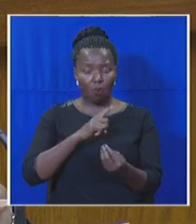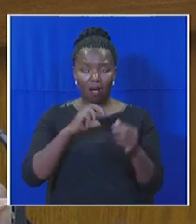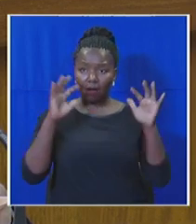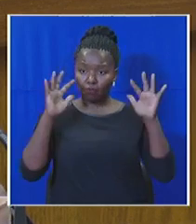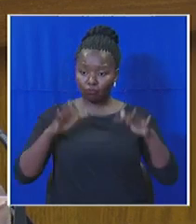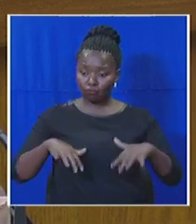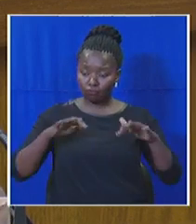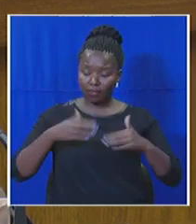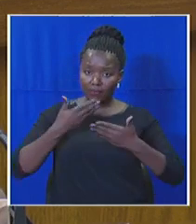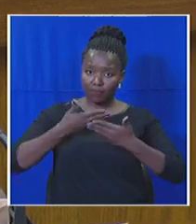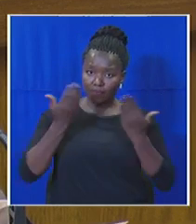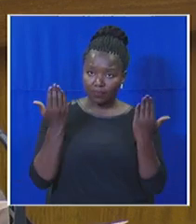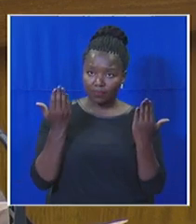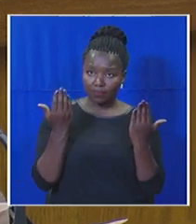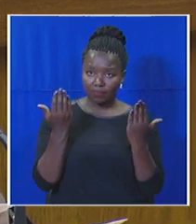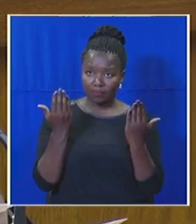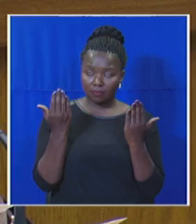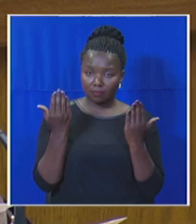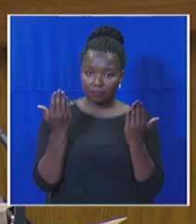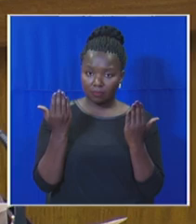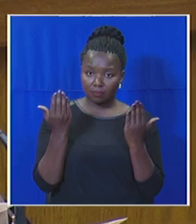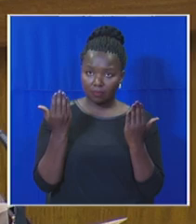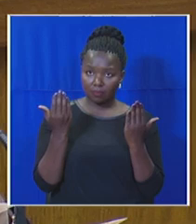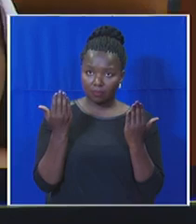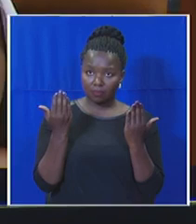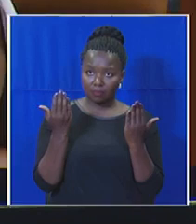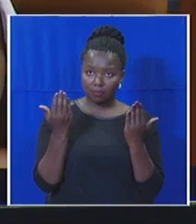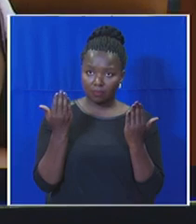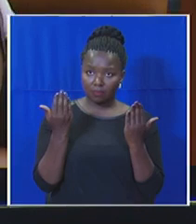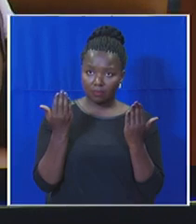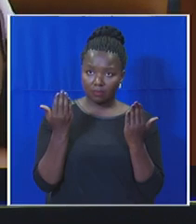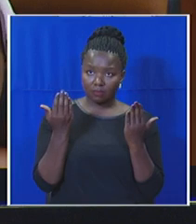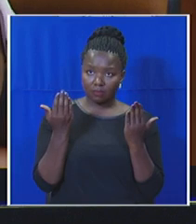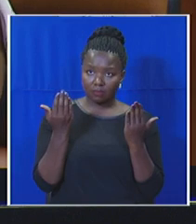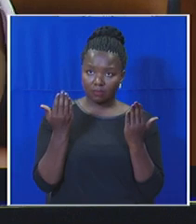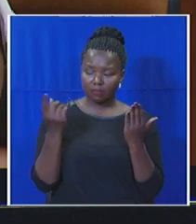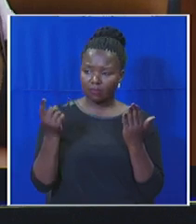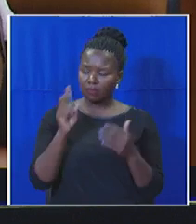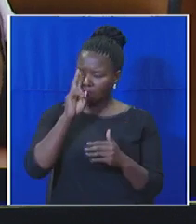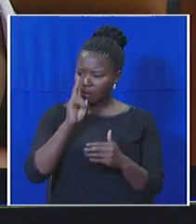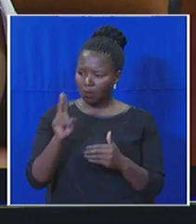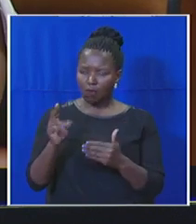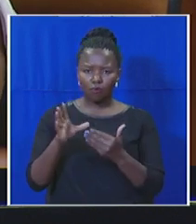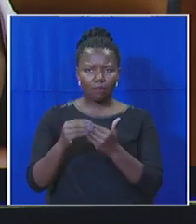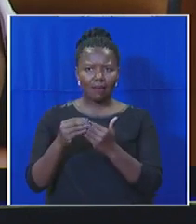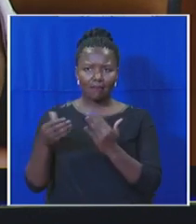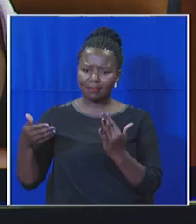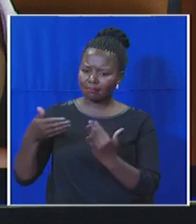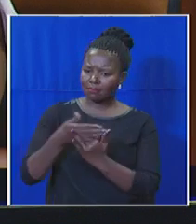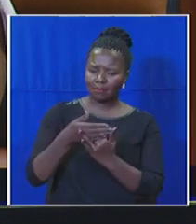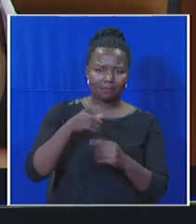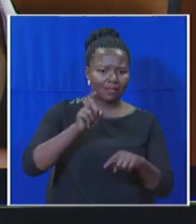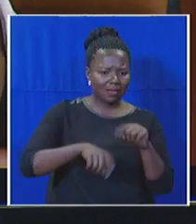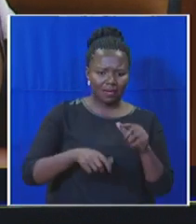Ohulumeni Speaker, Honorable Ndlozi, you can't, Honorable Member, just get up in the middle of an